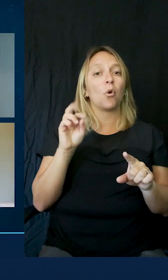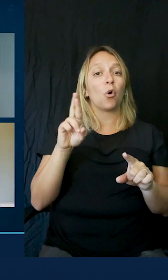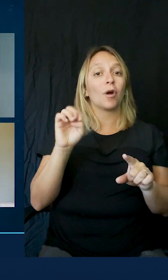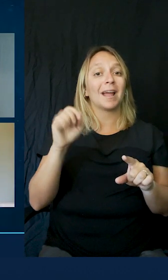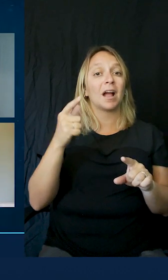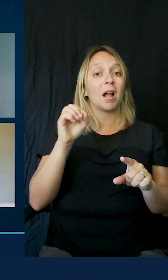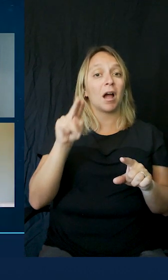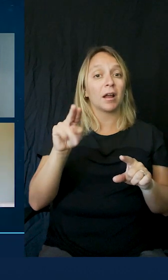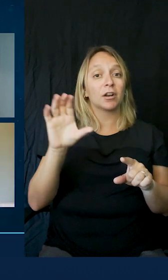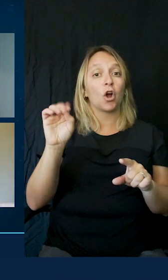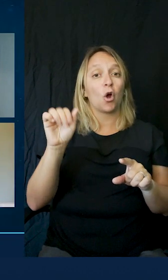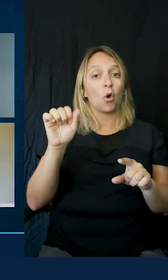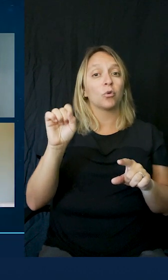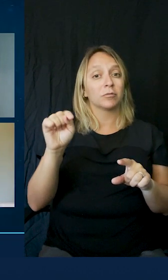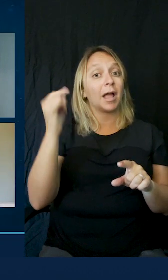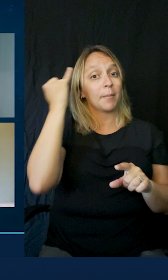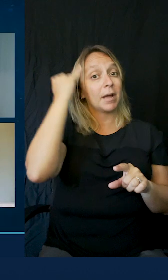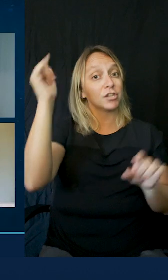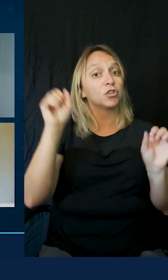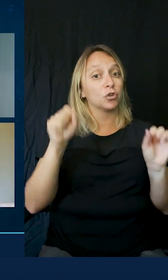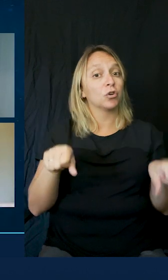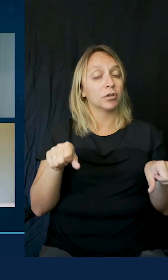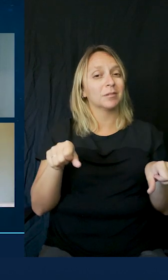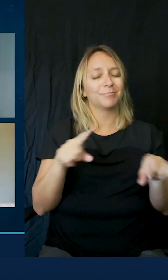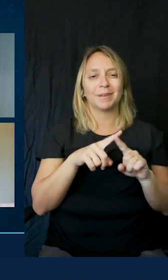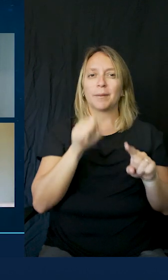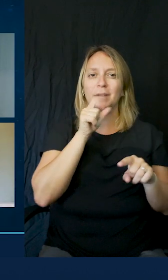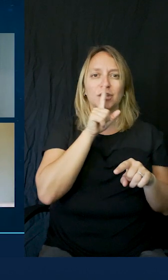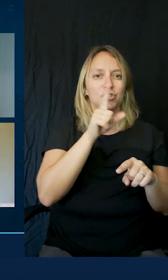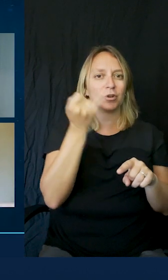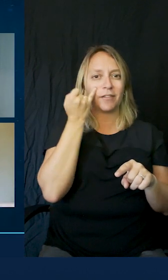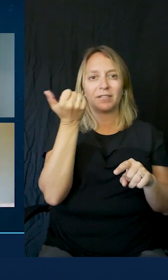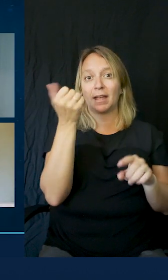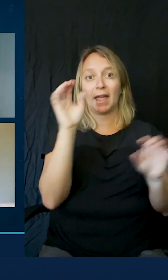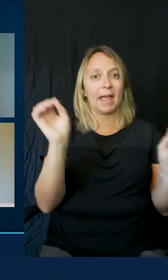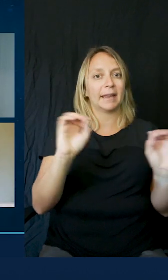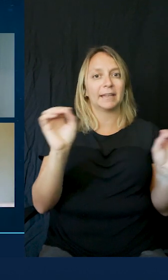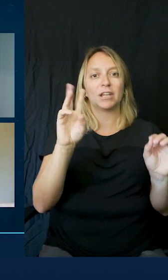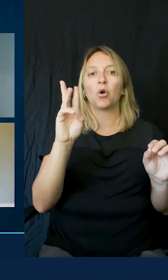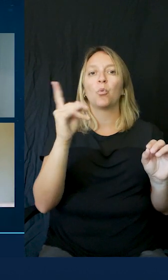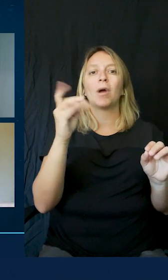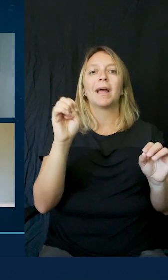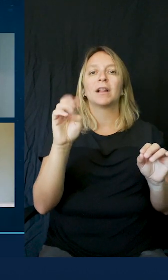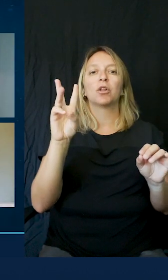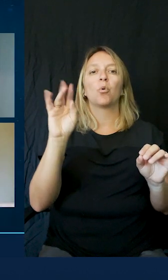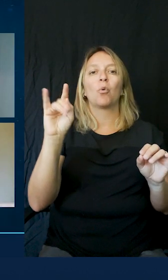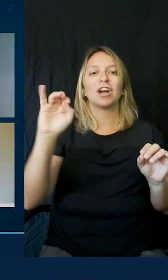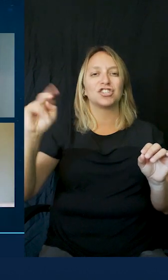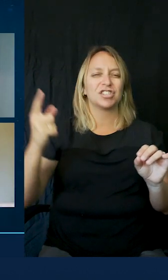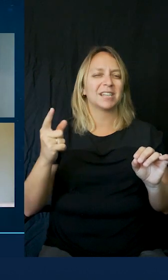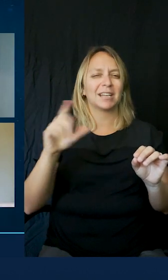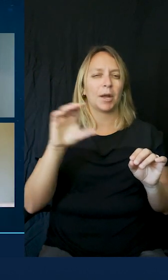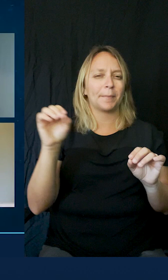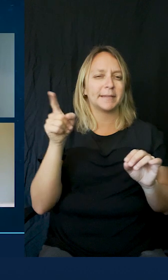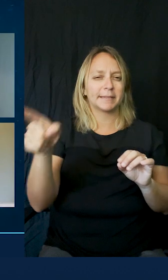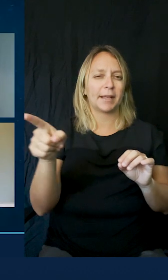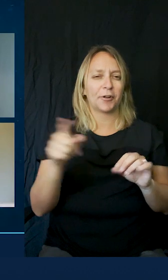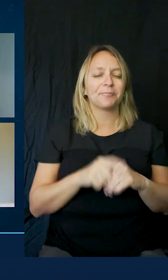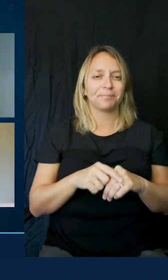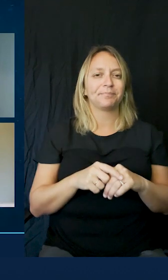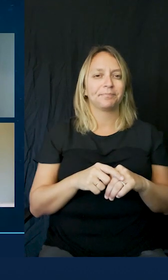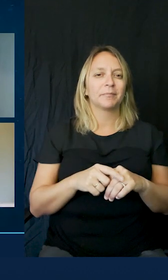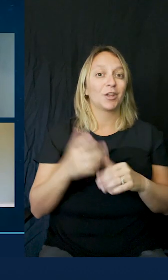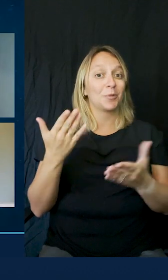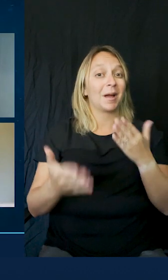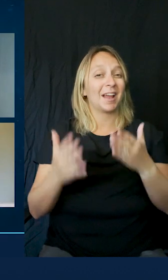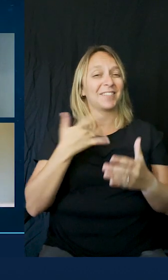It's part of their range, I think, but I'm not sure if there's any whale watching companies down there. So you might have to get lucky from shore or from one of your own recreational